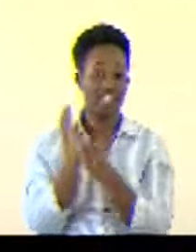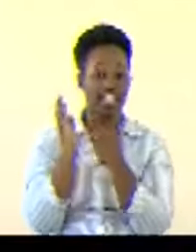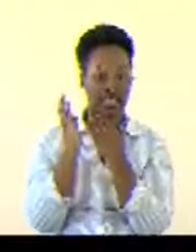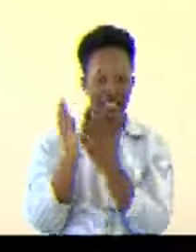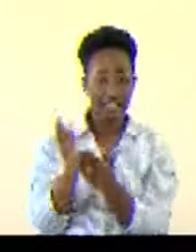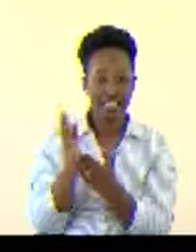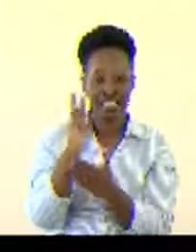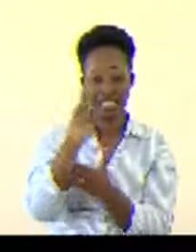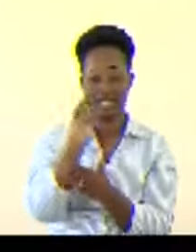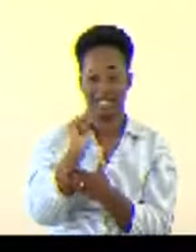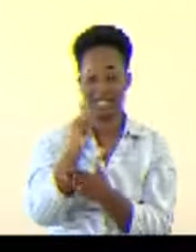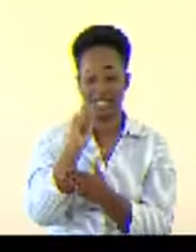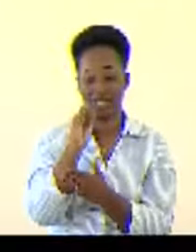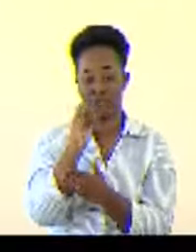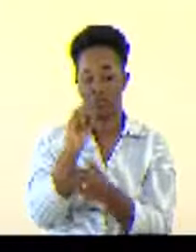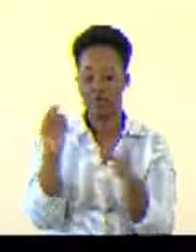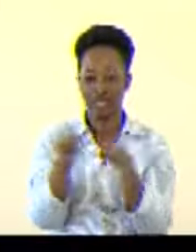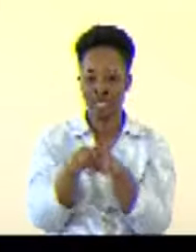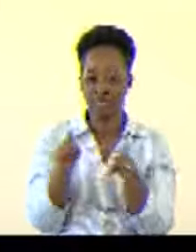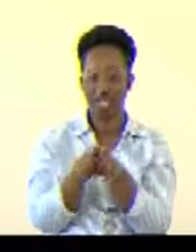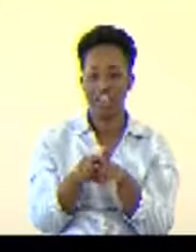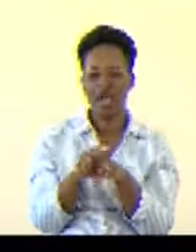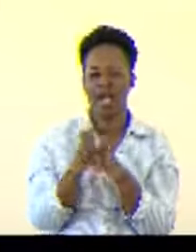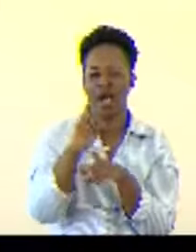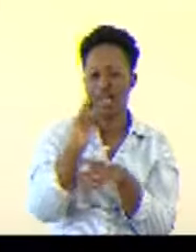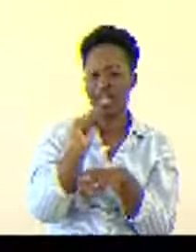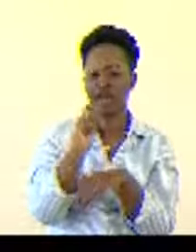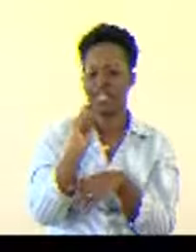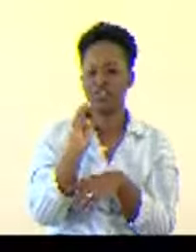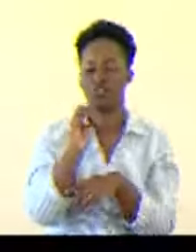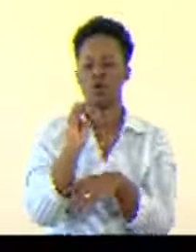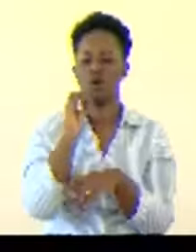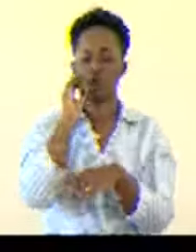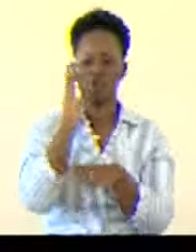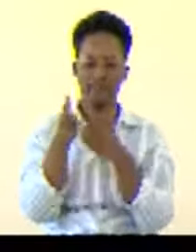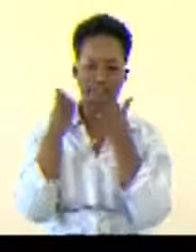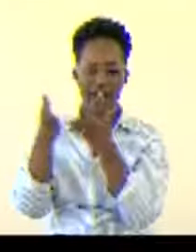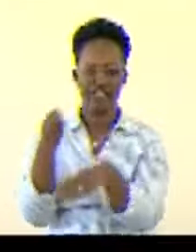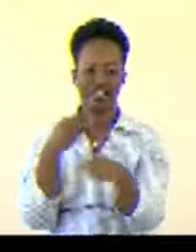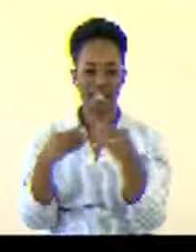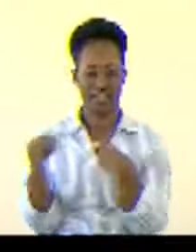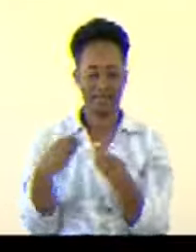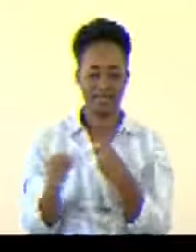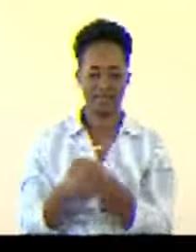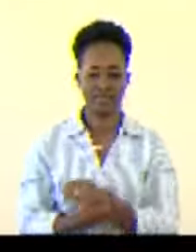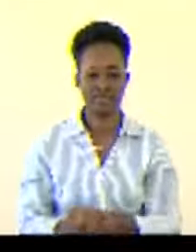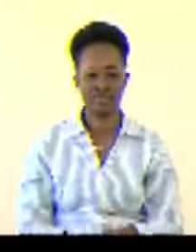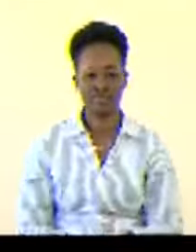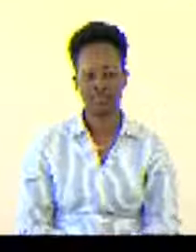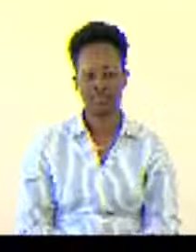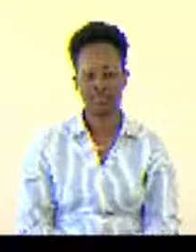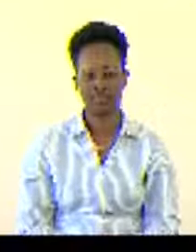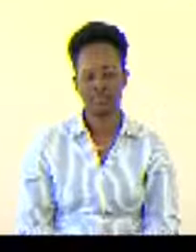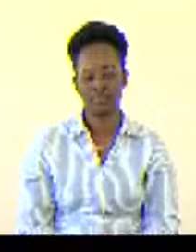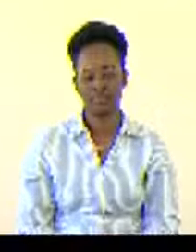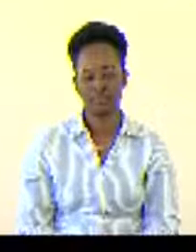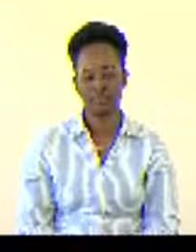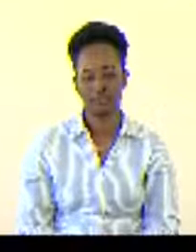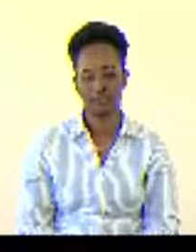it is the ratio of current assets to current liabilities of the business. So this is